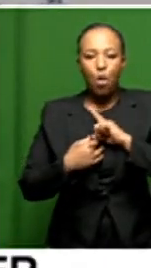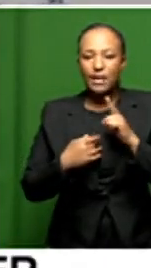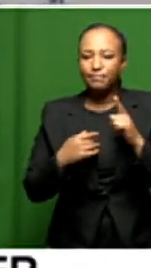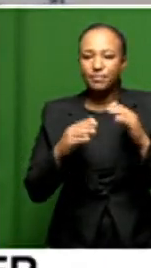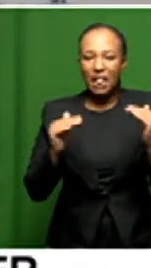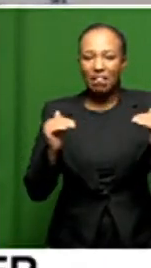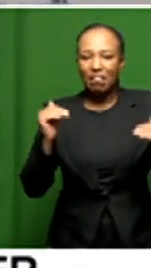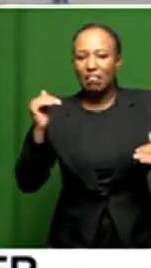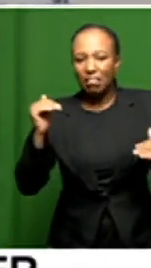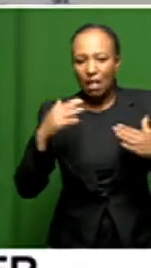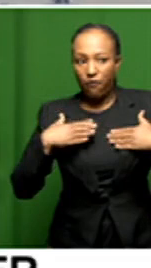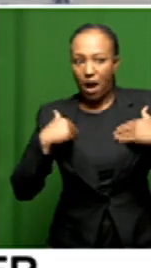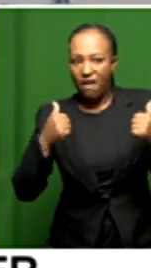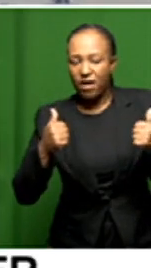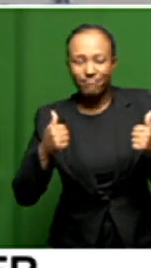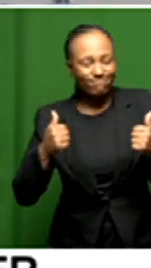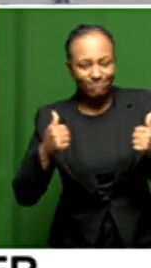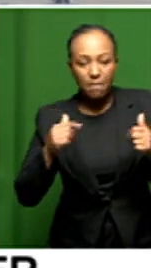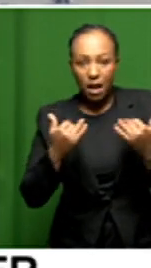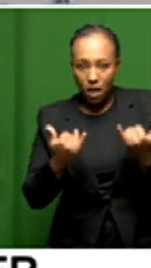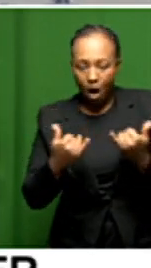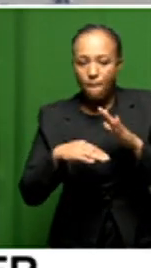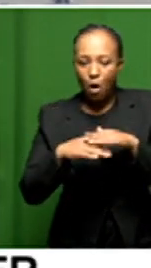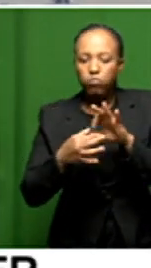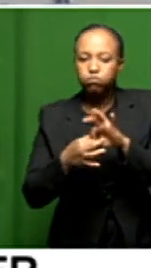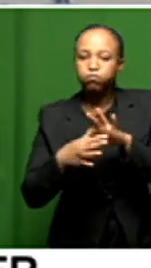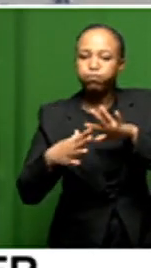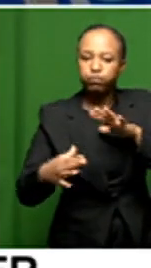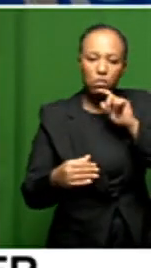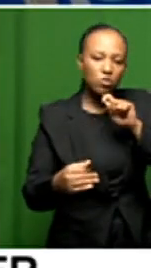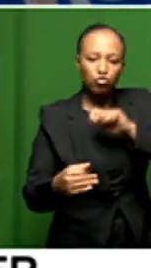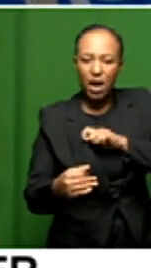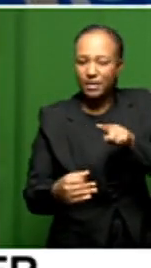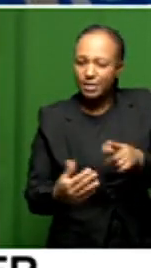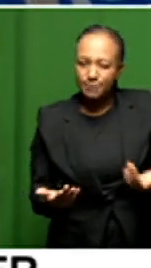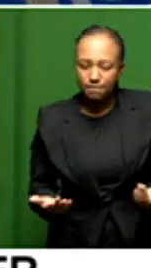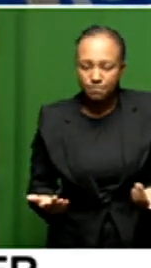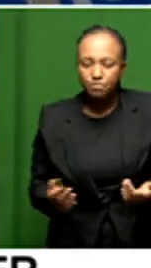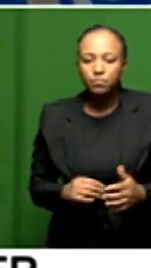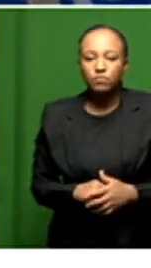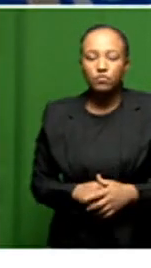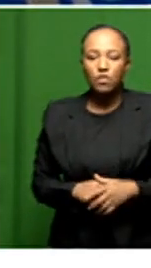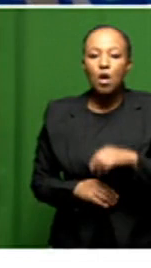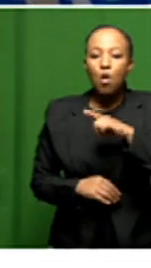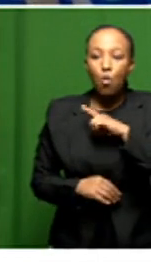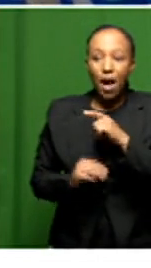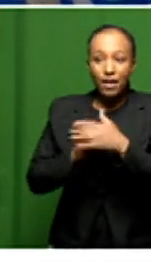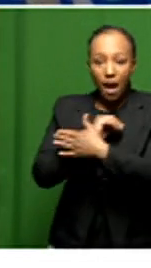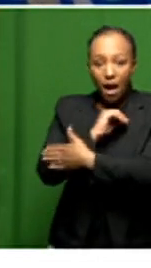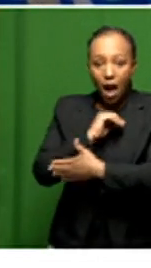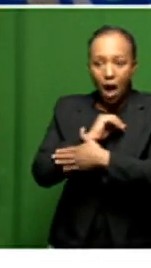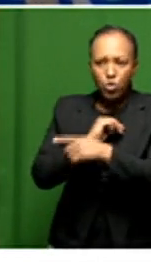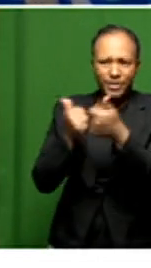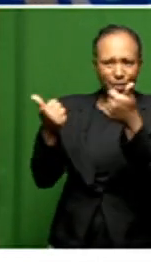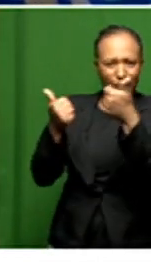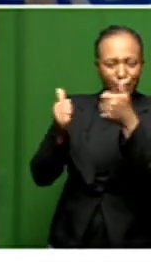recovery is further eroding trust. This uneven and fair recovery is eroding trust between the developed and the